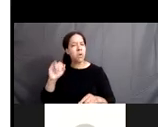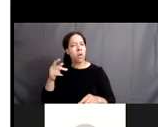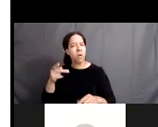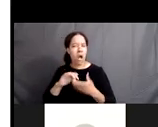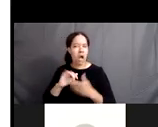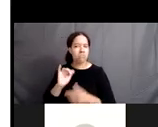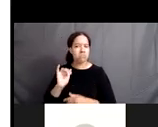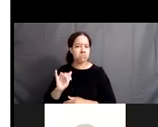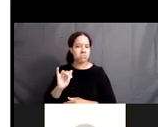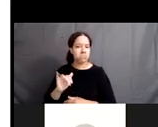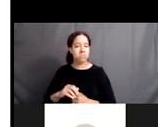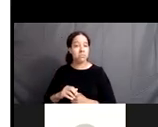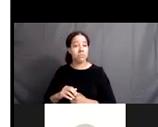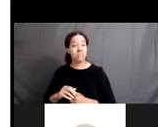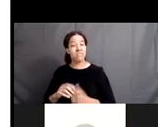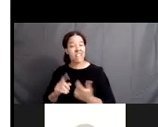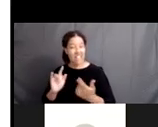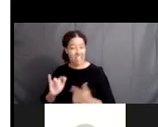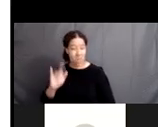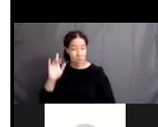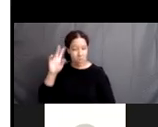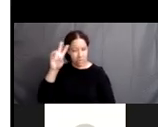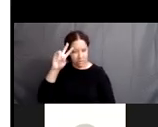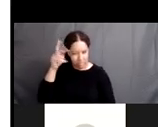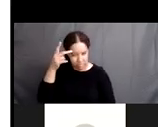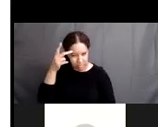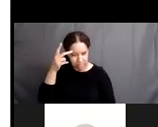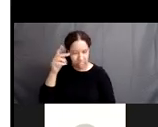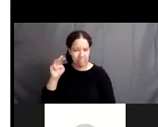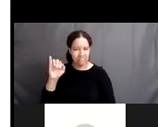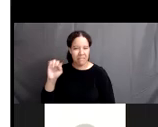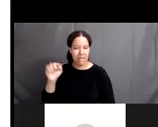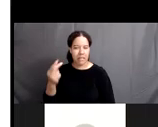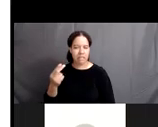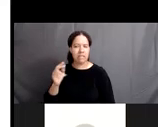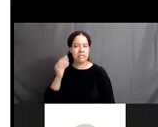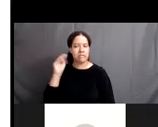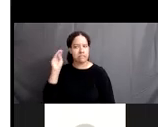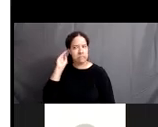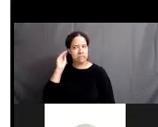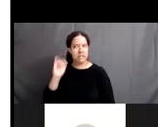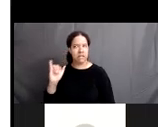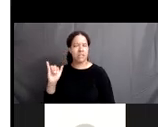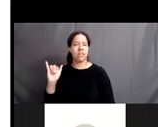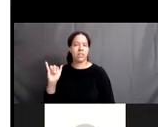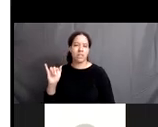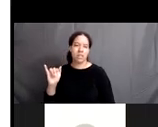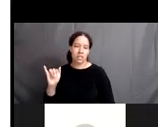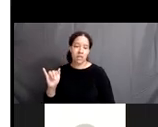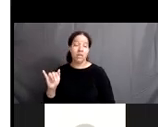might be holding on to some of those myths. And in other circumstances, they might